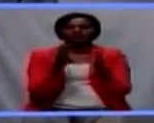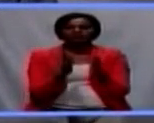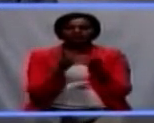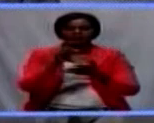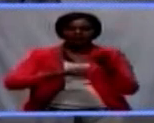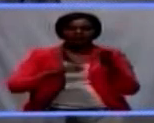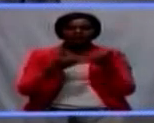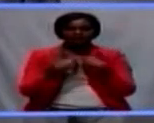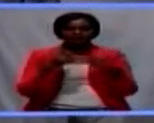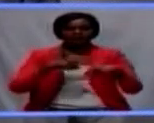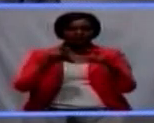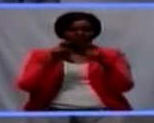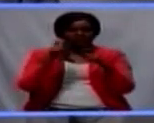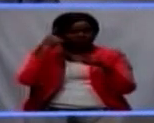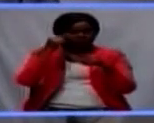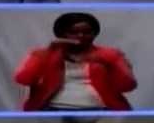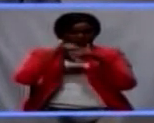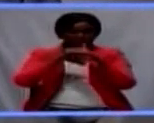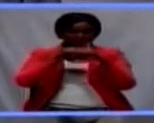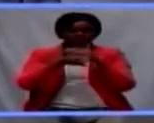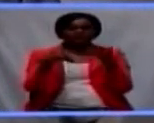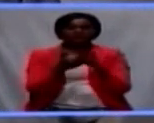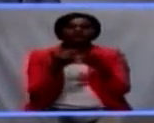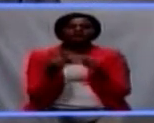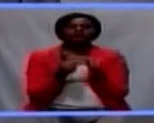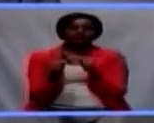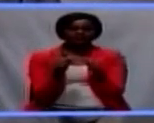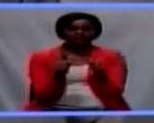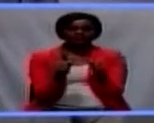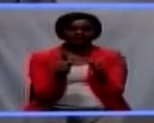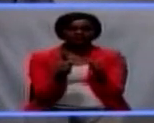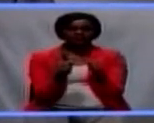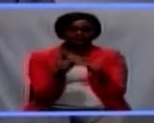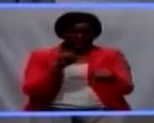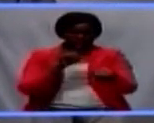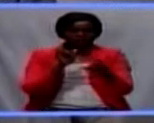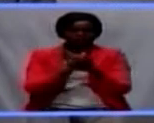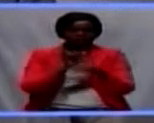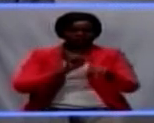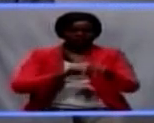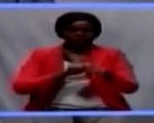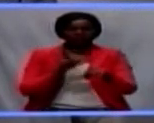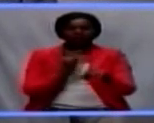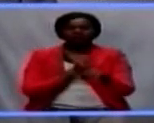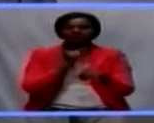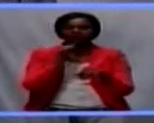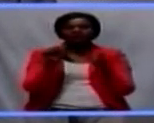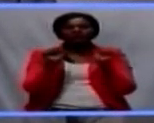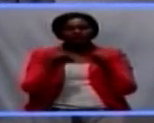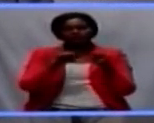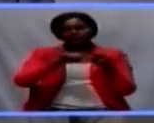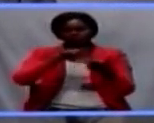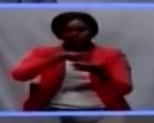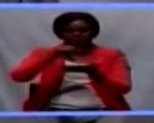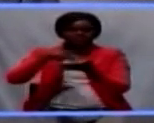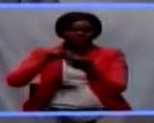having challenges to access the new system. Mm-hmm. And during that period, they were not able to pay their taxes on